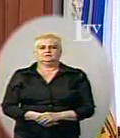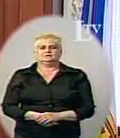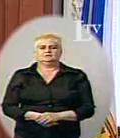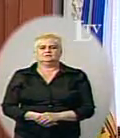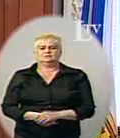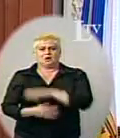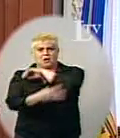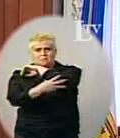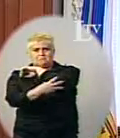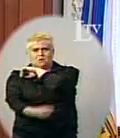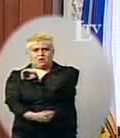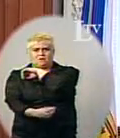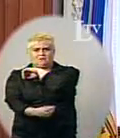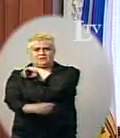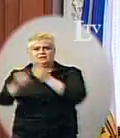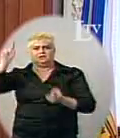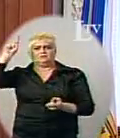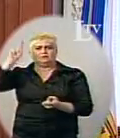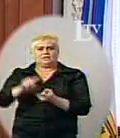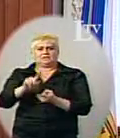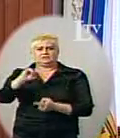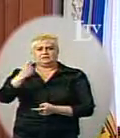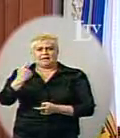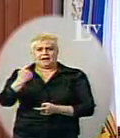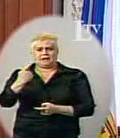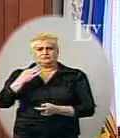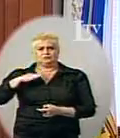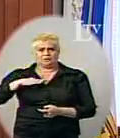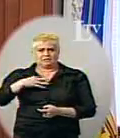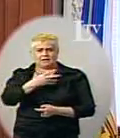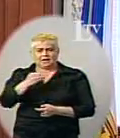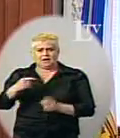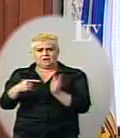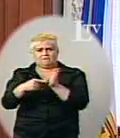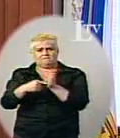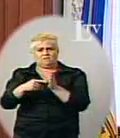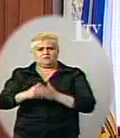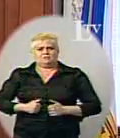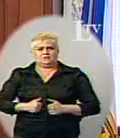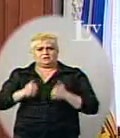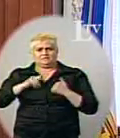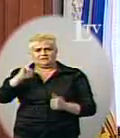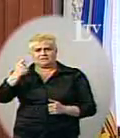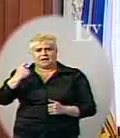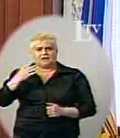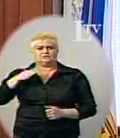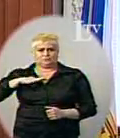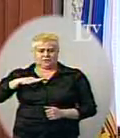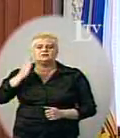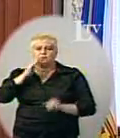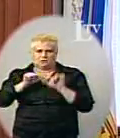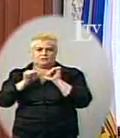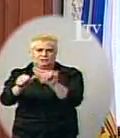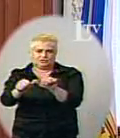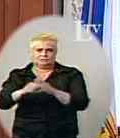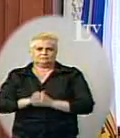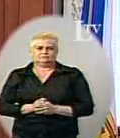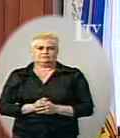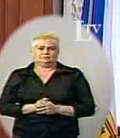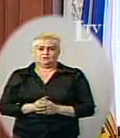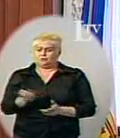The poverty reduction tax credit and the affordable living tax credit will continue. These are